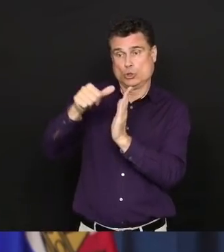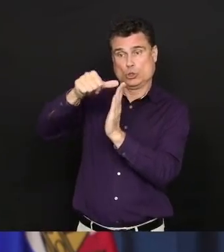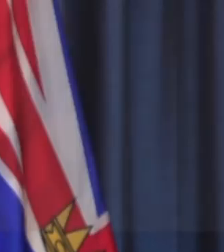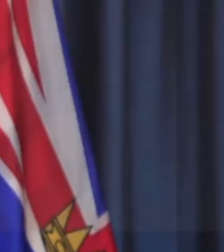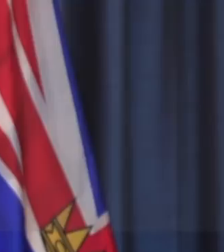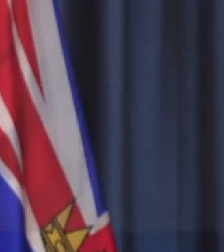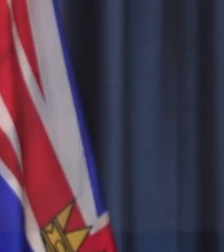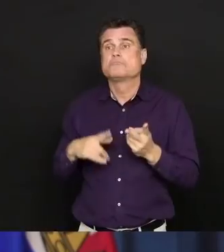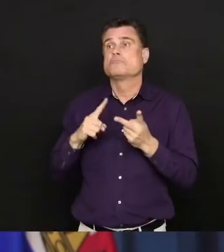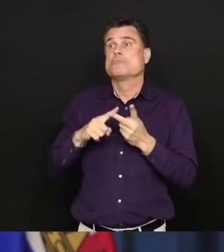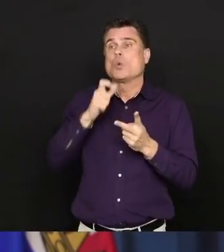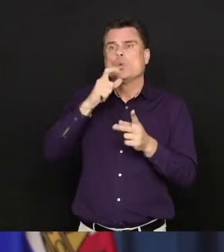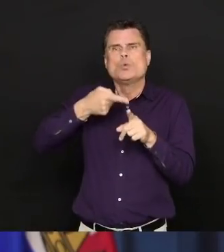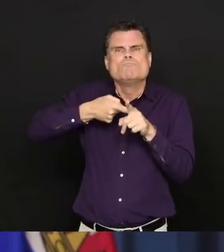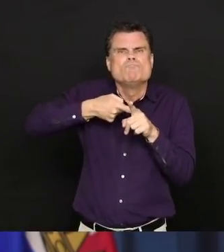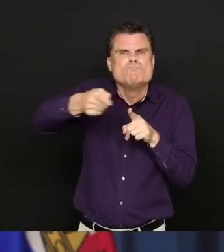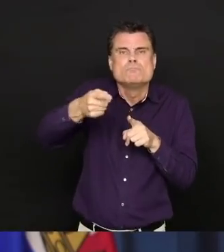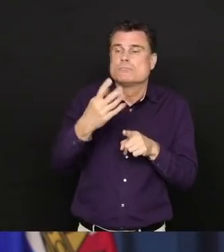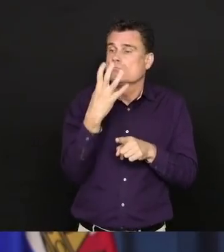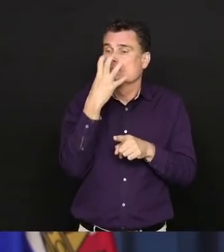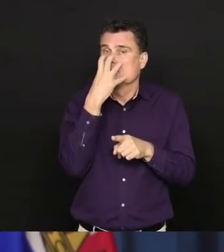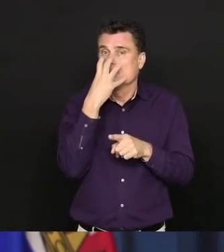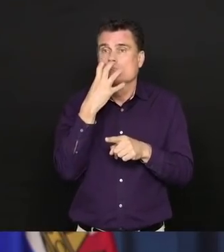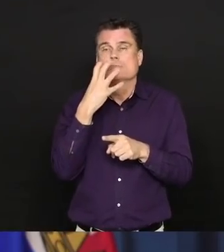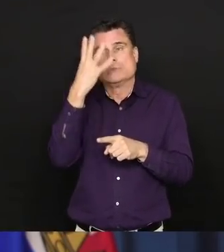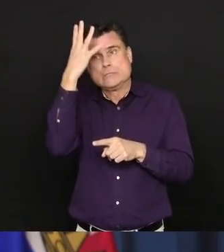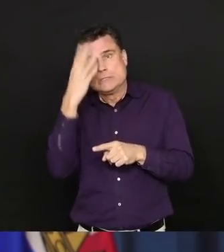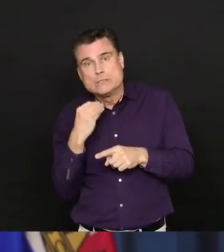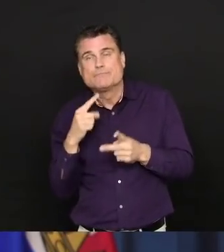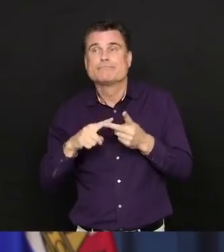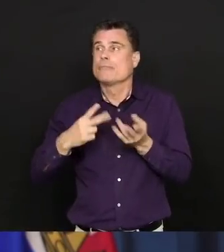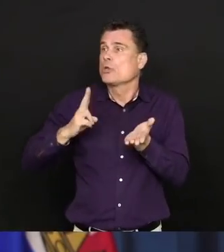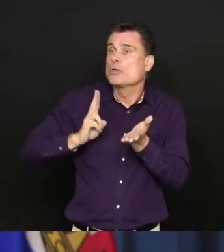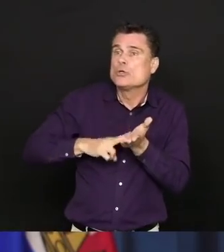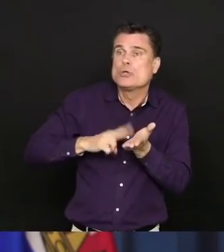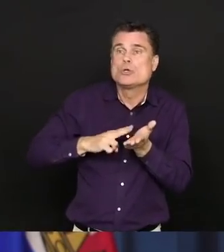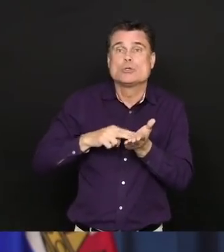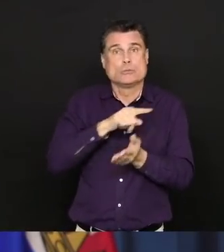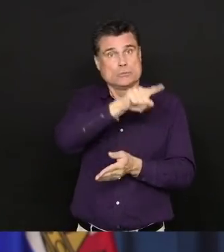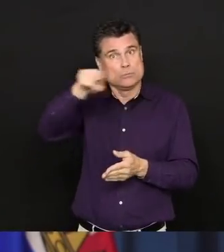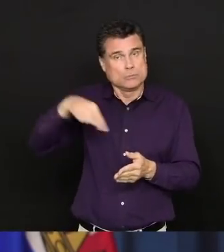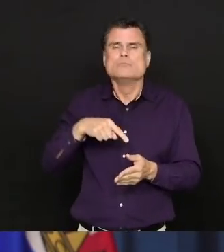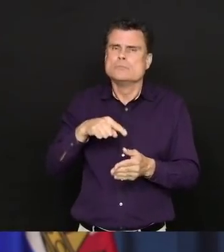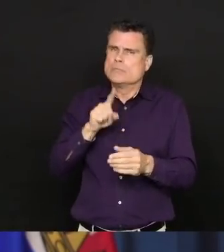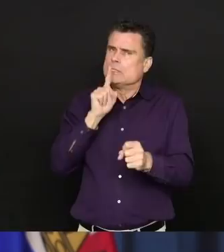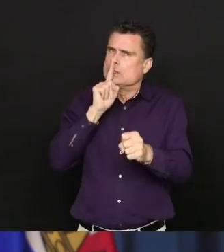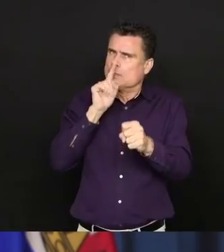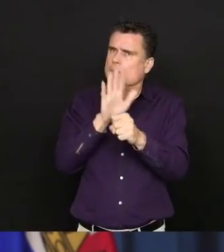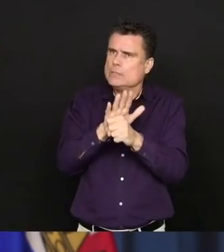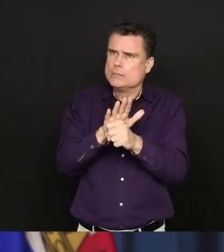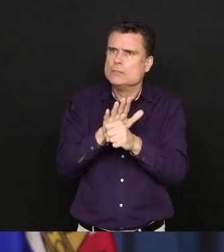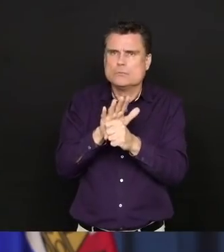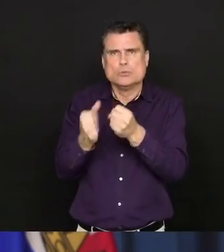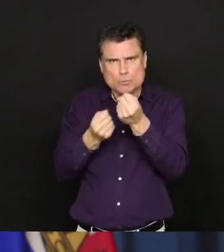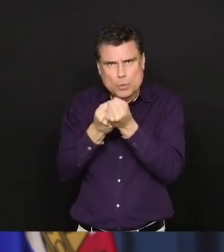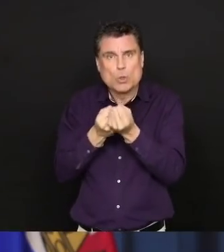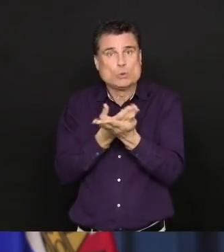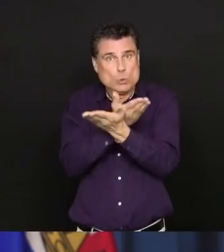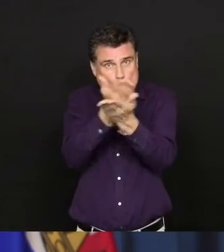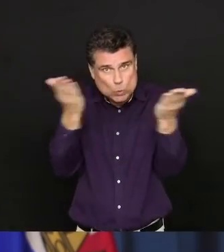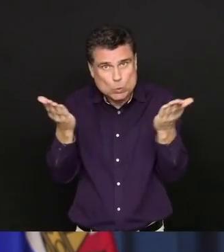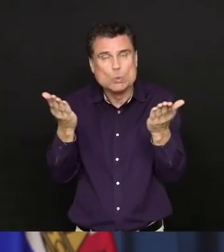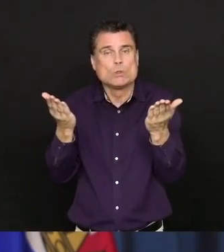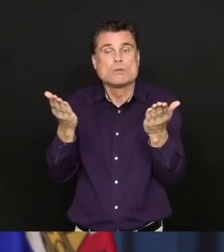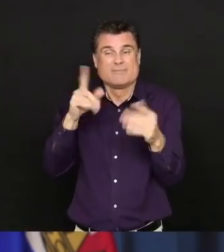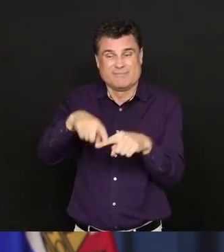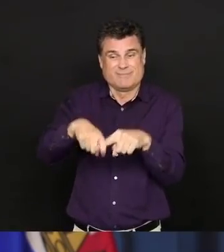people who are in need of surgeries, you are still on the list, that we're committed to getting back to these procedures. I know everyone involved in surgical care